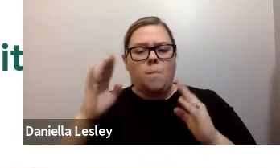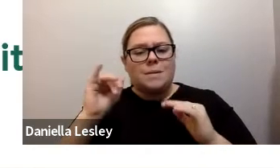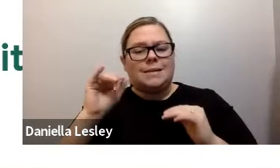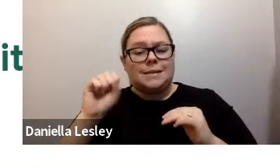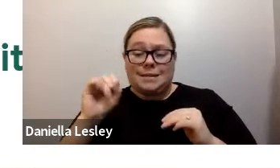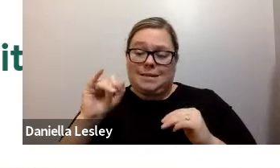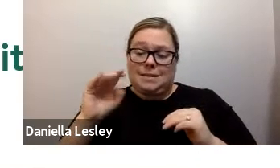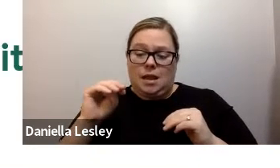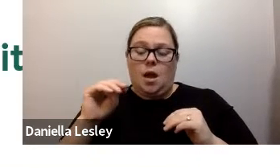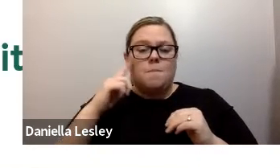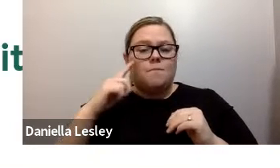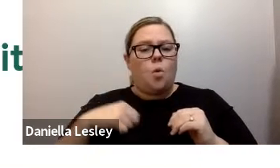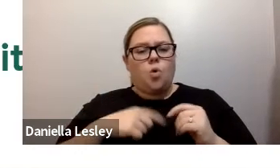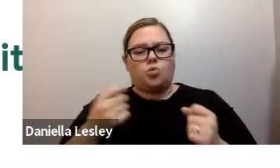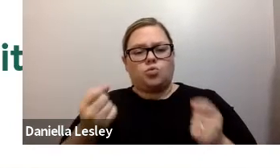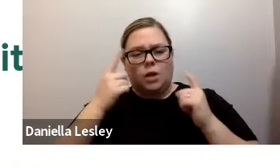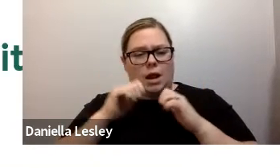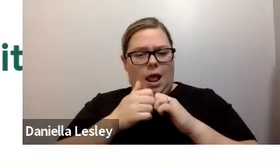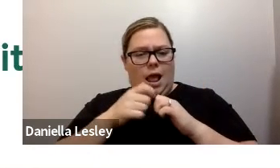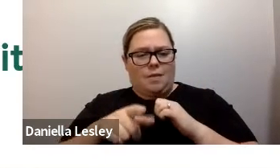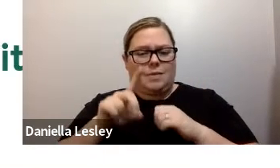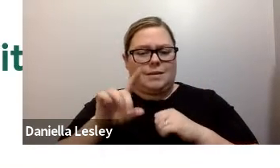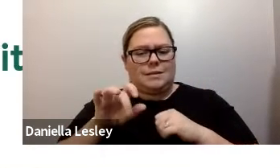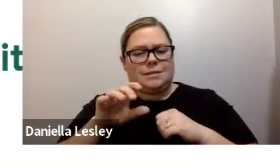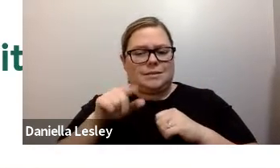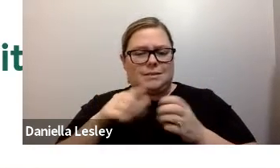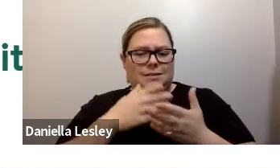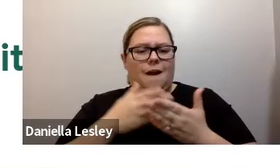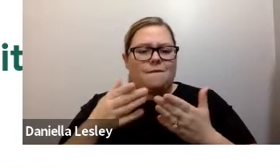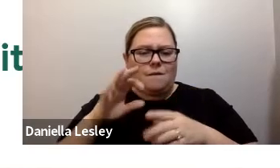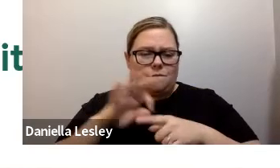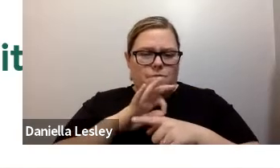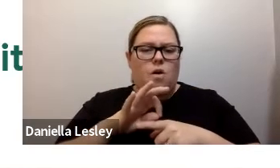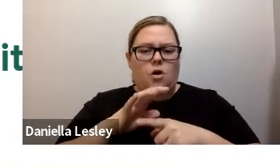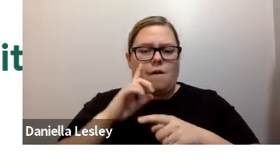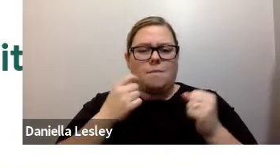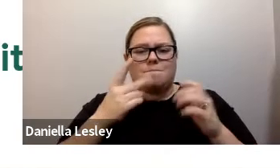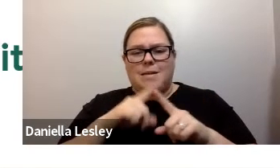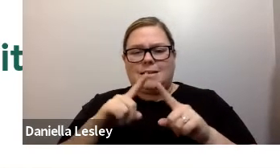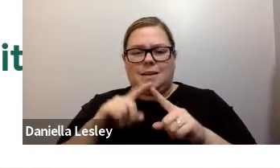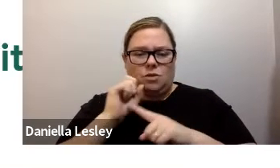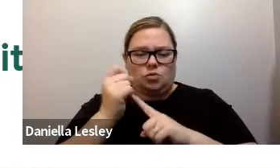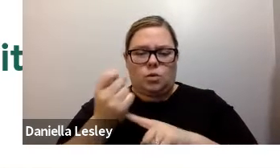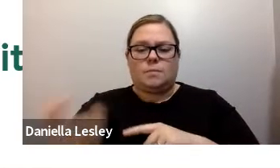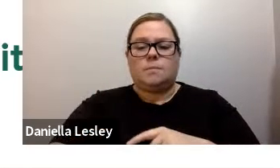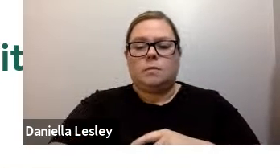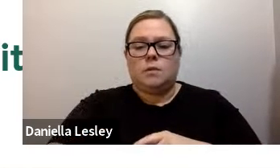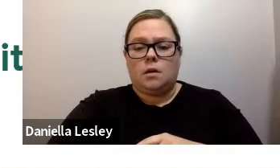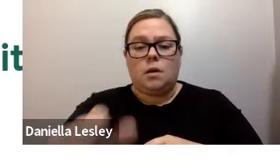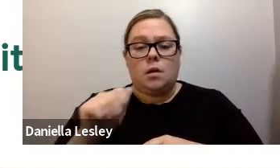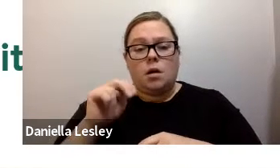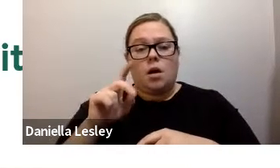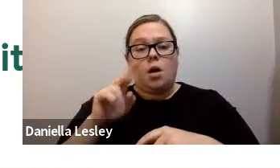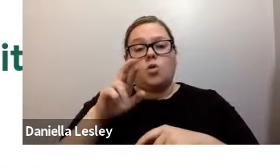understand how this device would function under a variety of conditions. Andres, big